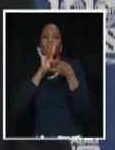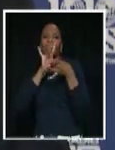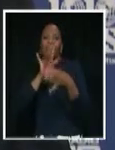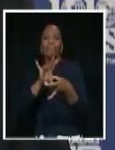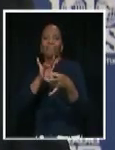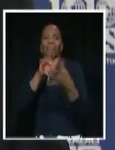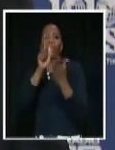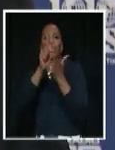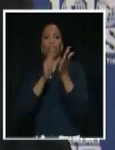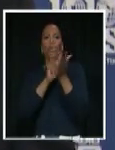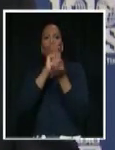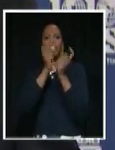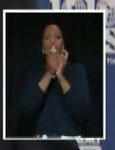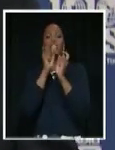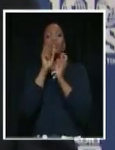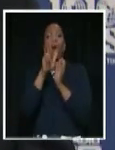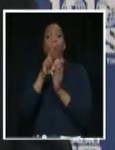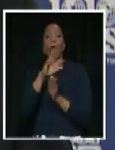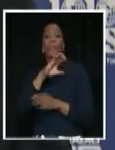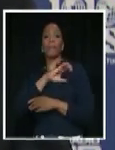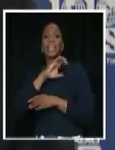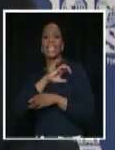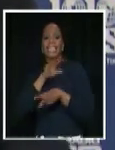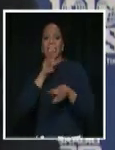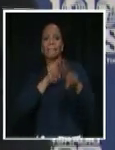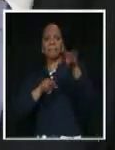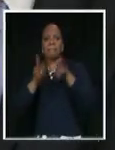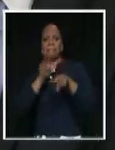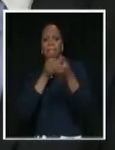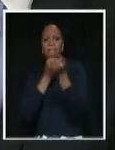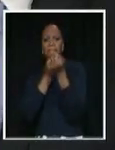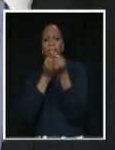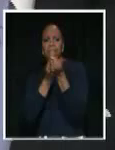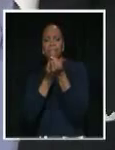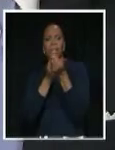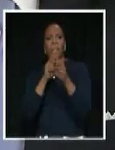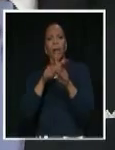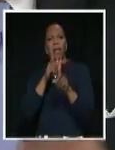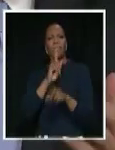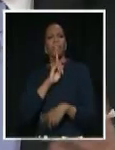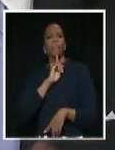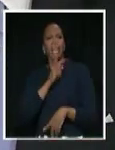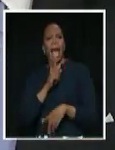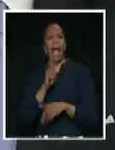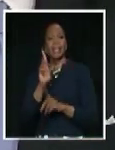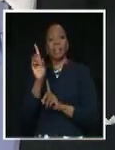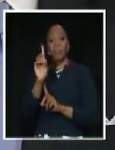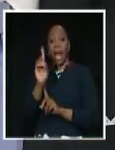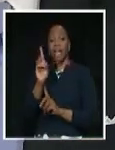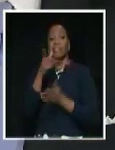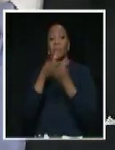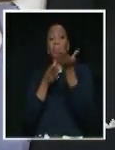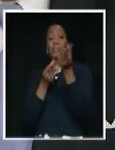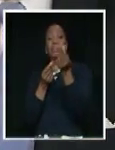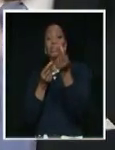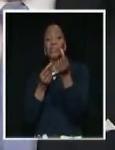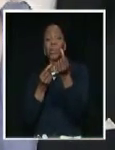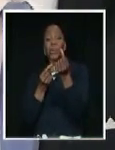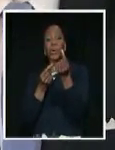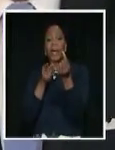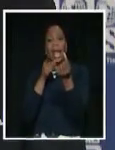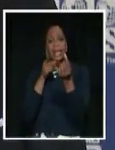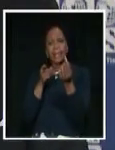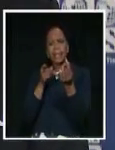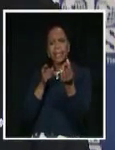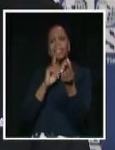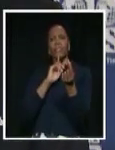having proactive policing. The reality is Mr. de Blasio, in the process of going through all this, is he is